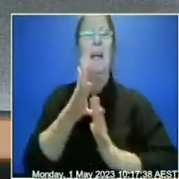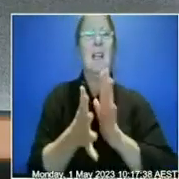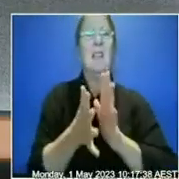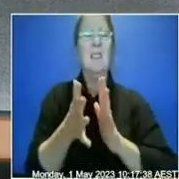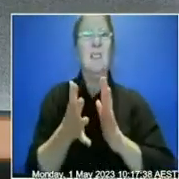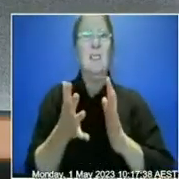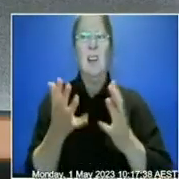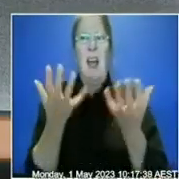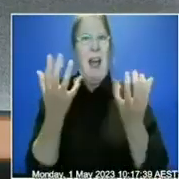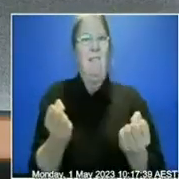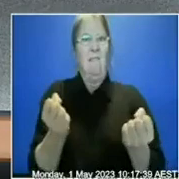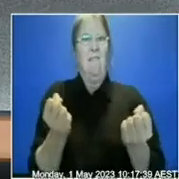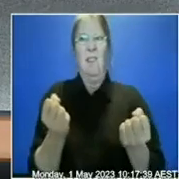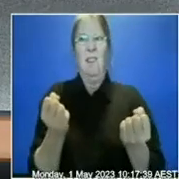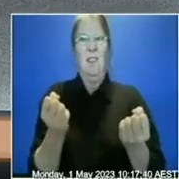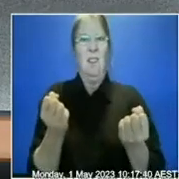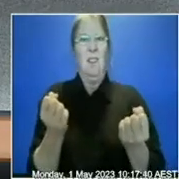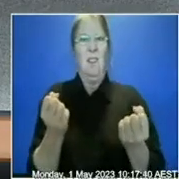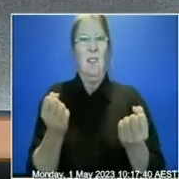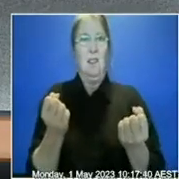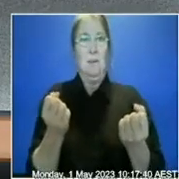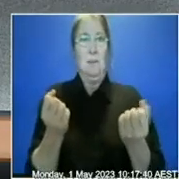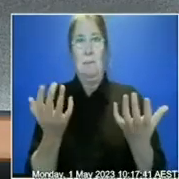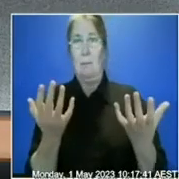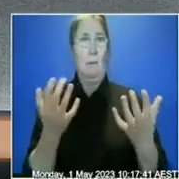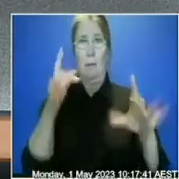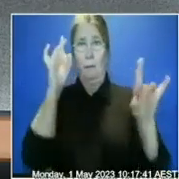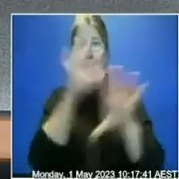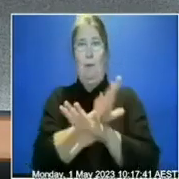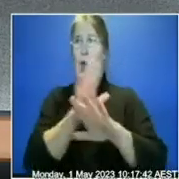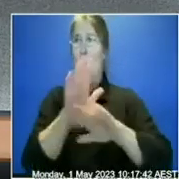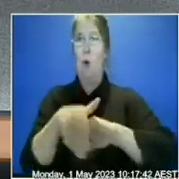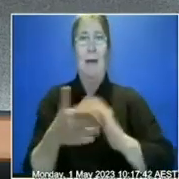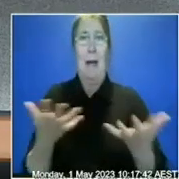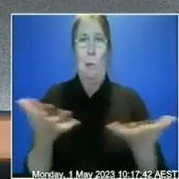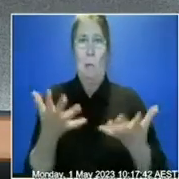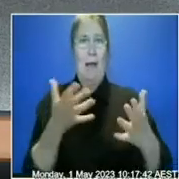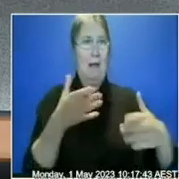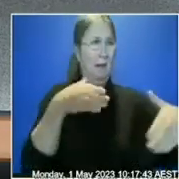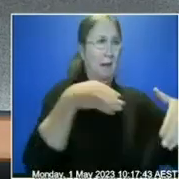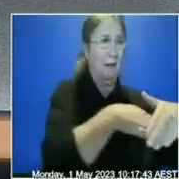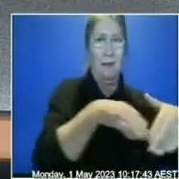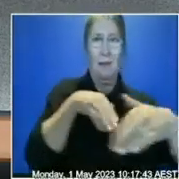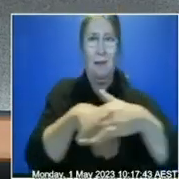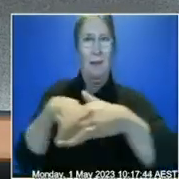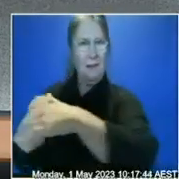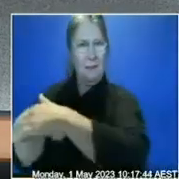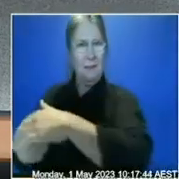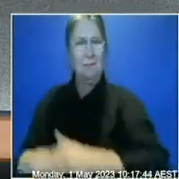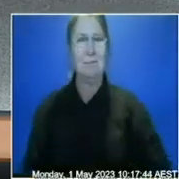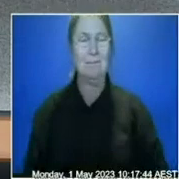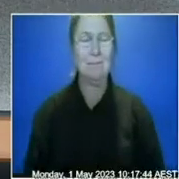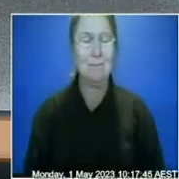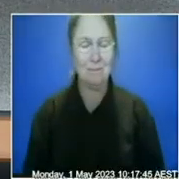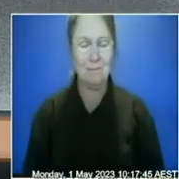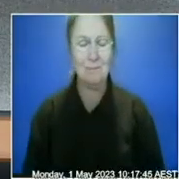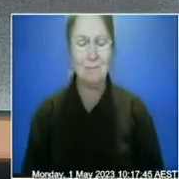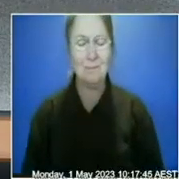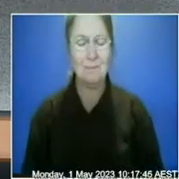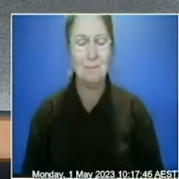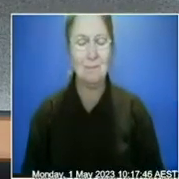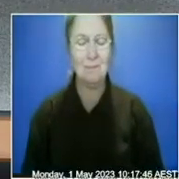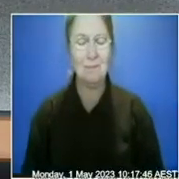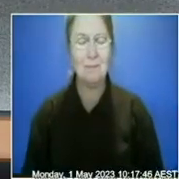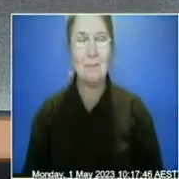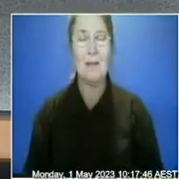is being developed and established directly in response to the Royal Commission into Victoria's mental health system. And so one of the key